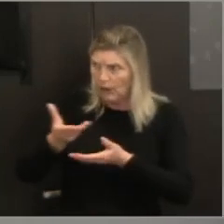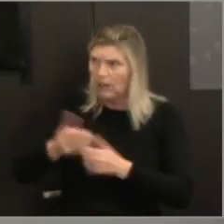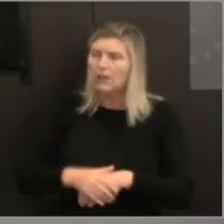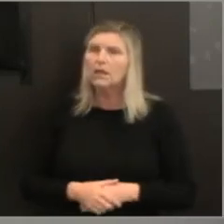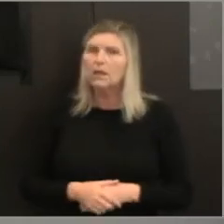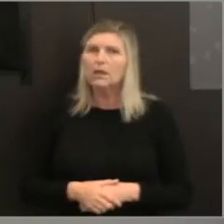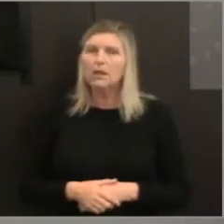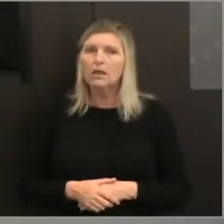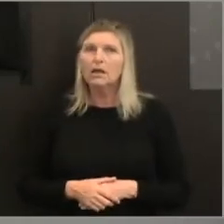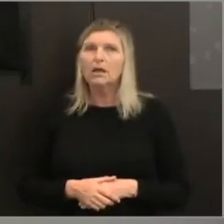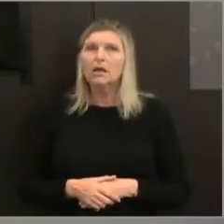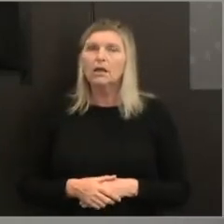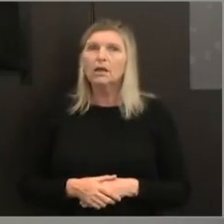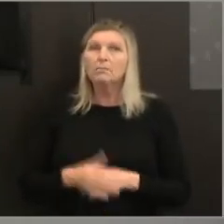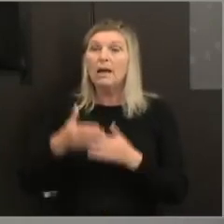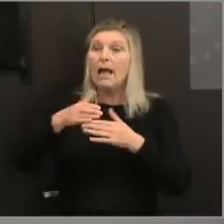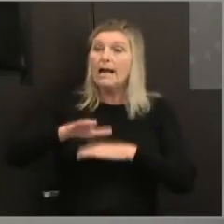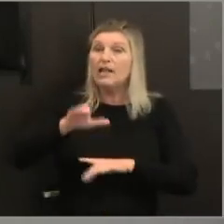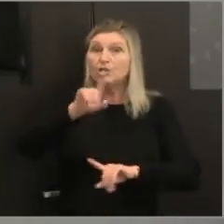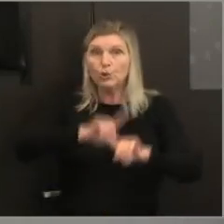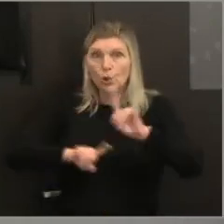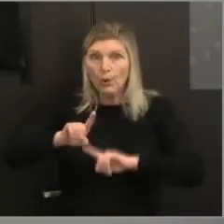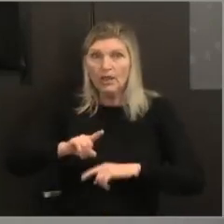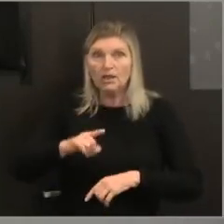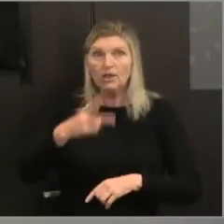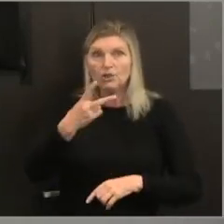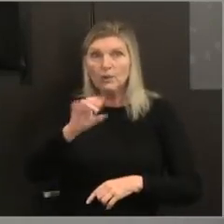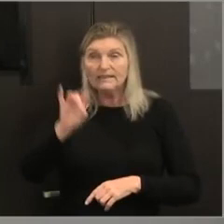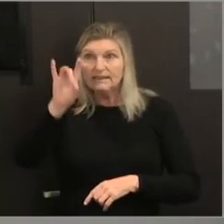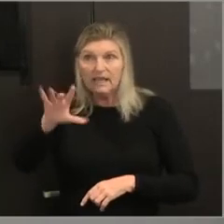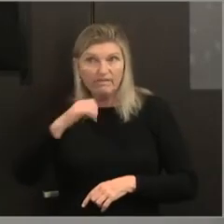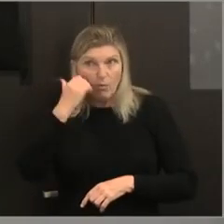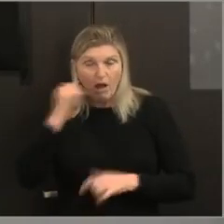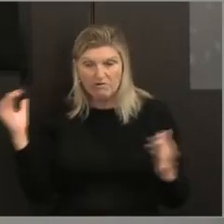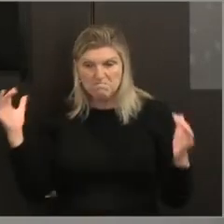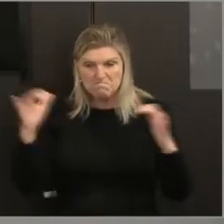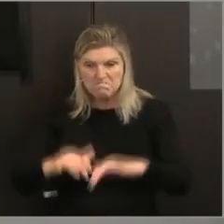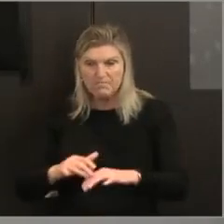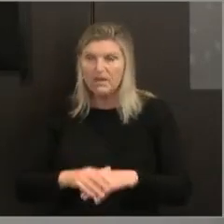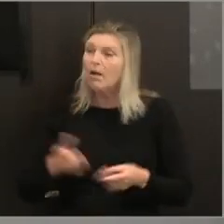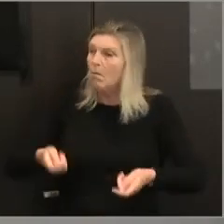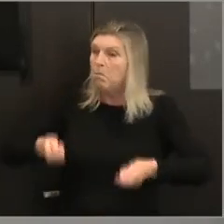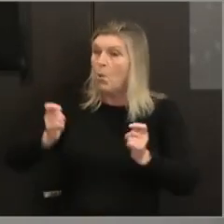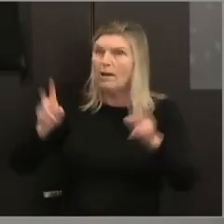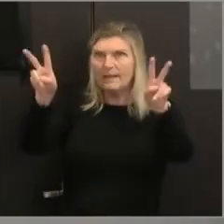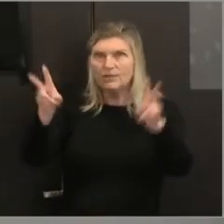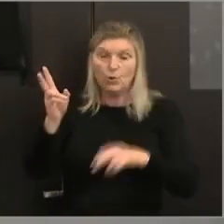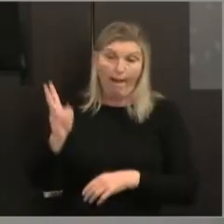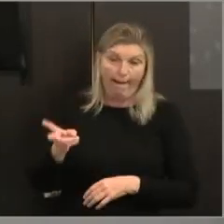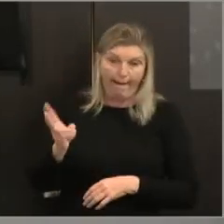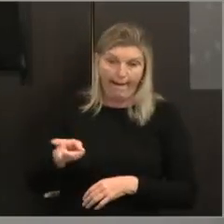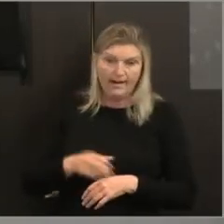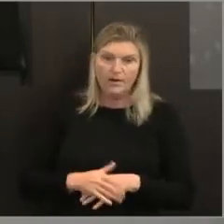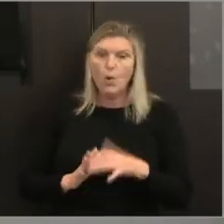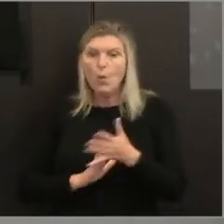At a national hui of Māori in 2010, the issue is once again raised, which led to the